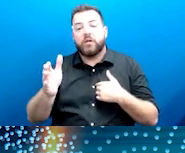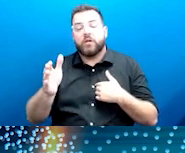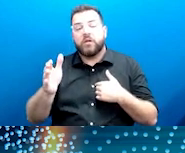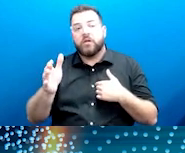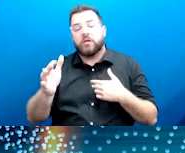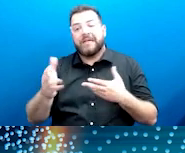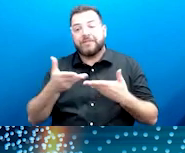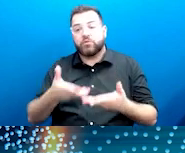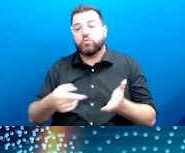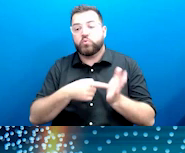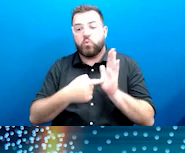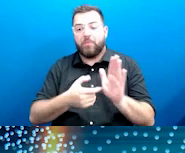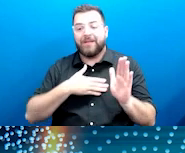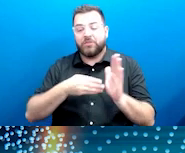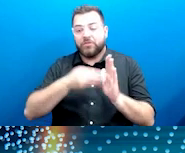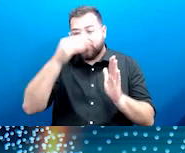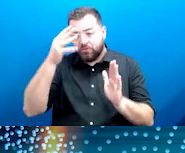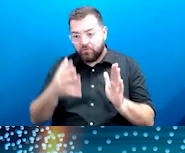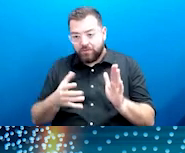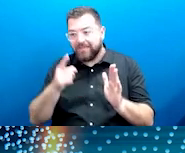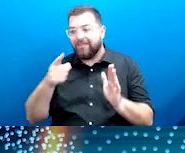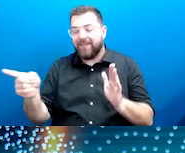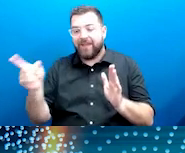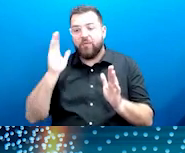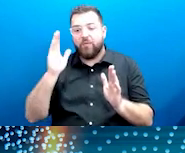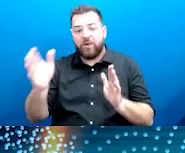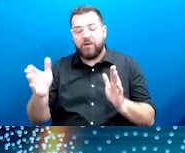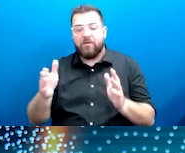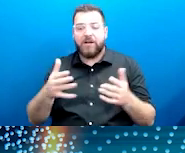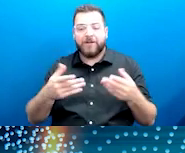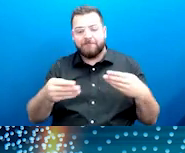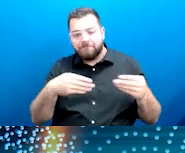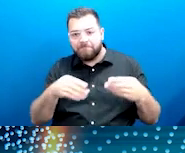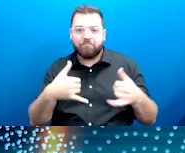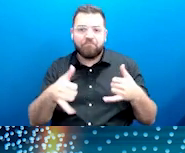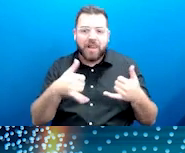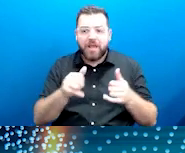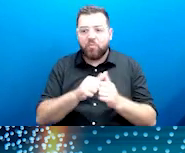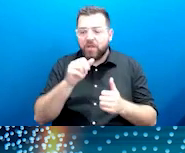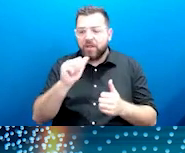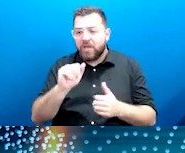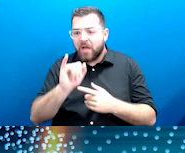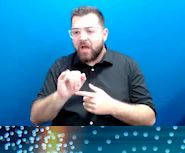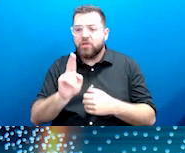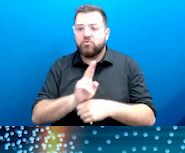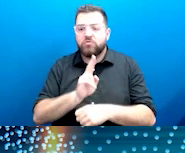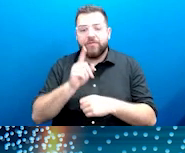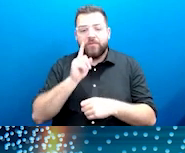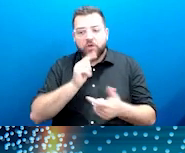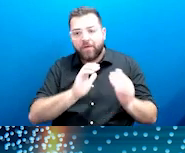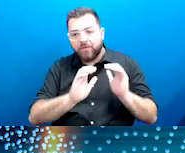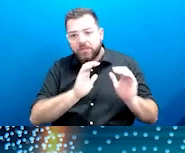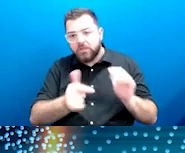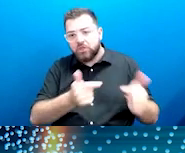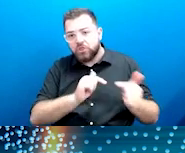it to my students and have them, play around with it. Use it as a conversation partner, use